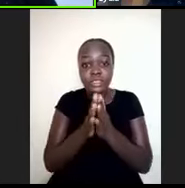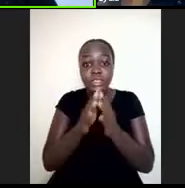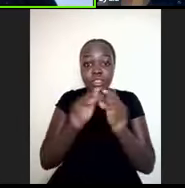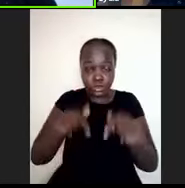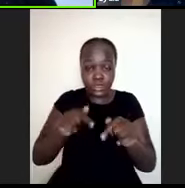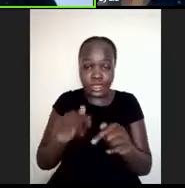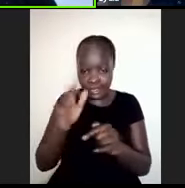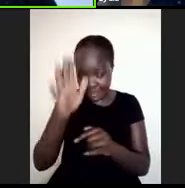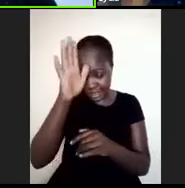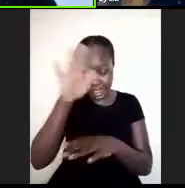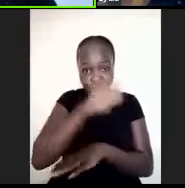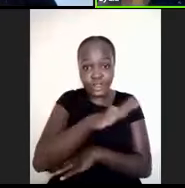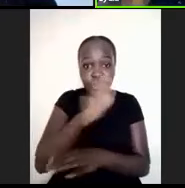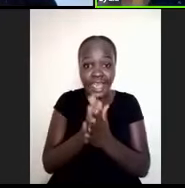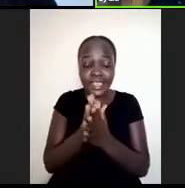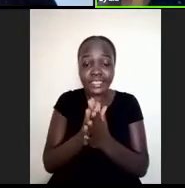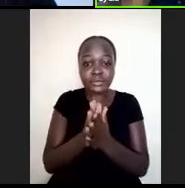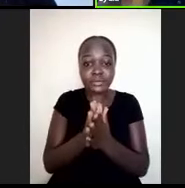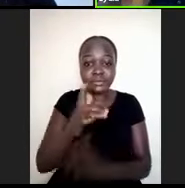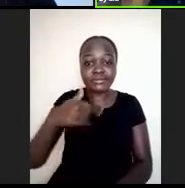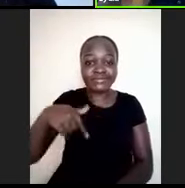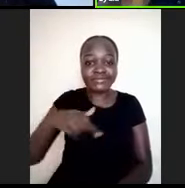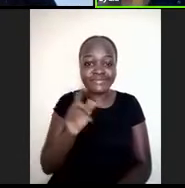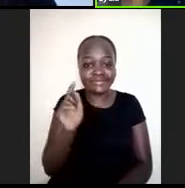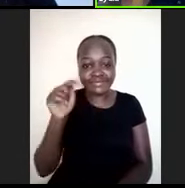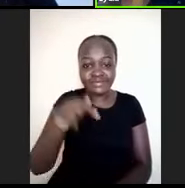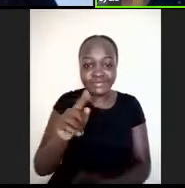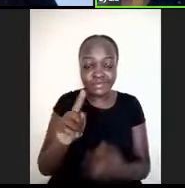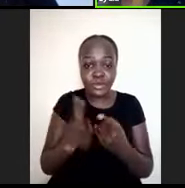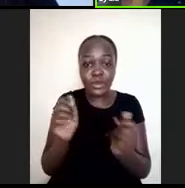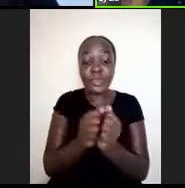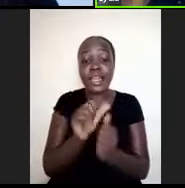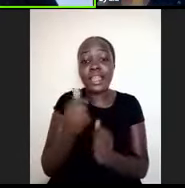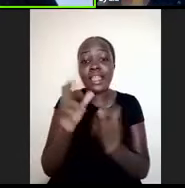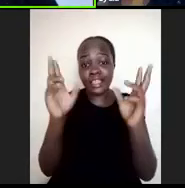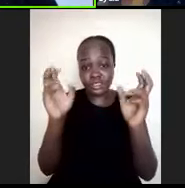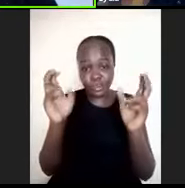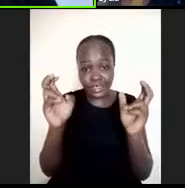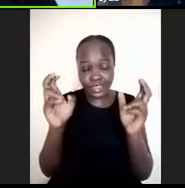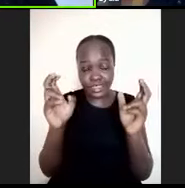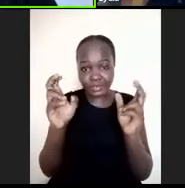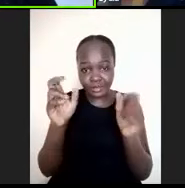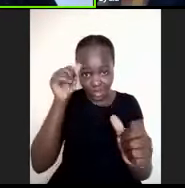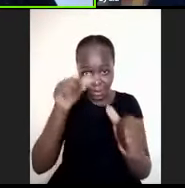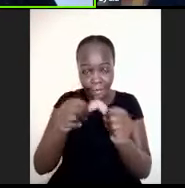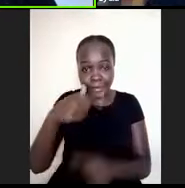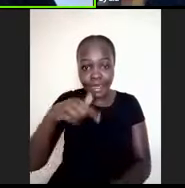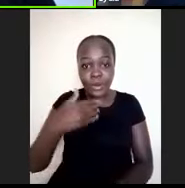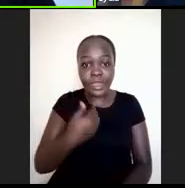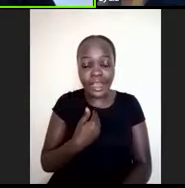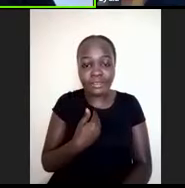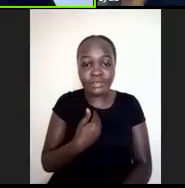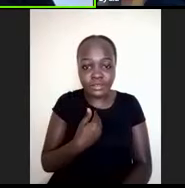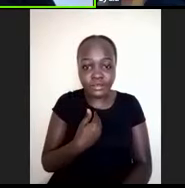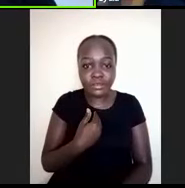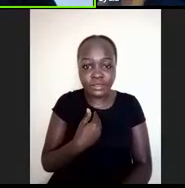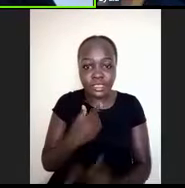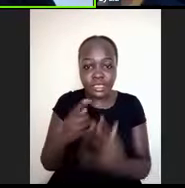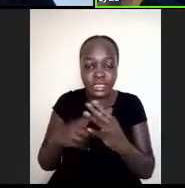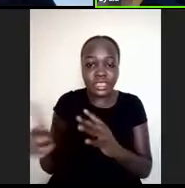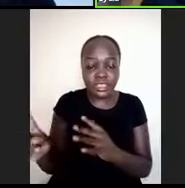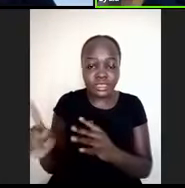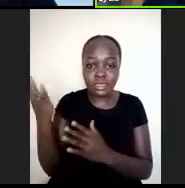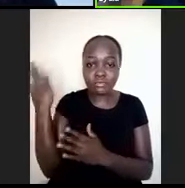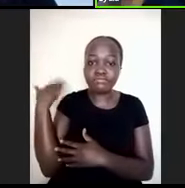And yes, we come to you with yet another topic. Remember, we started a while